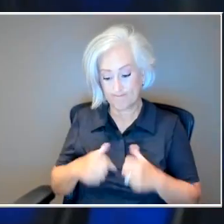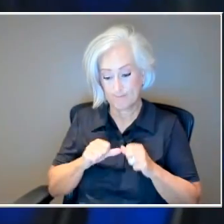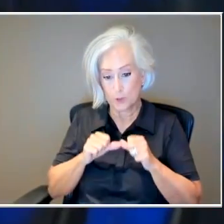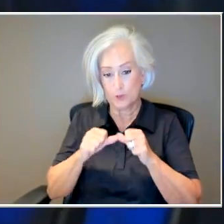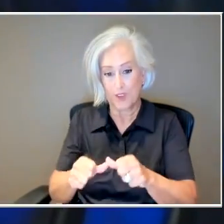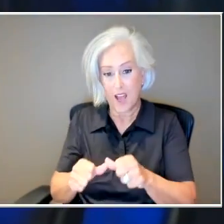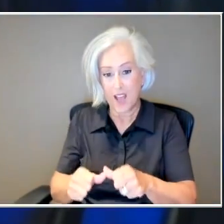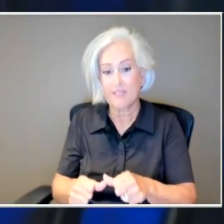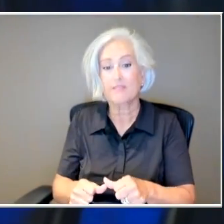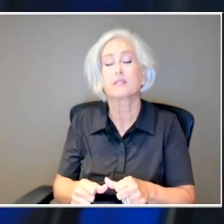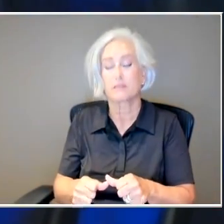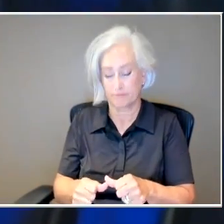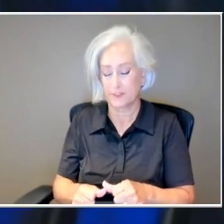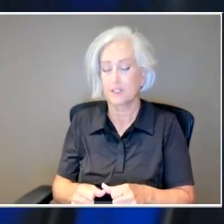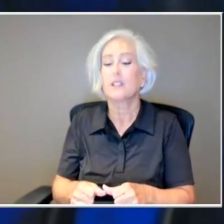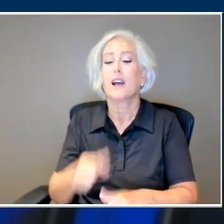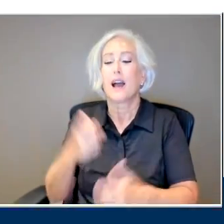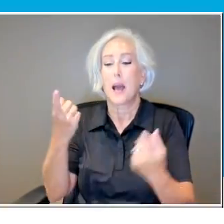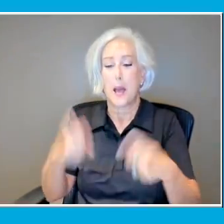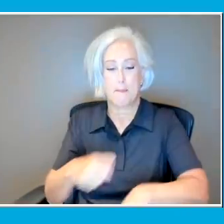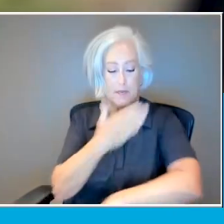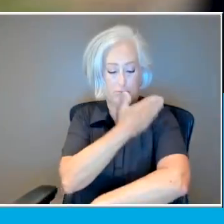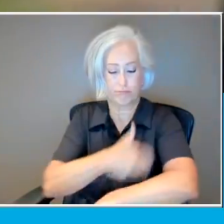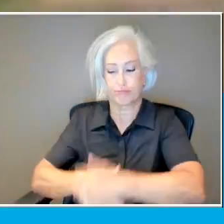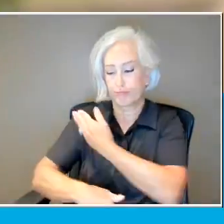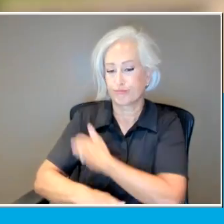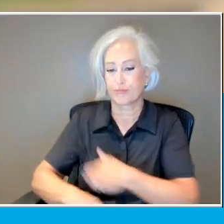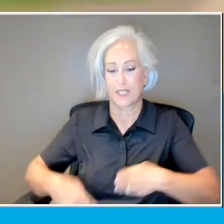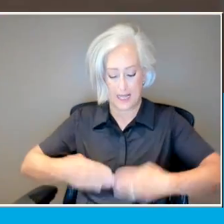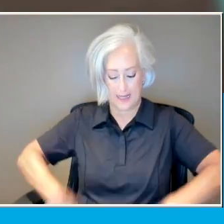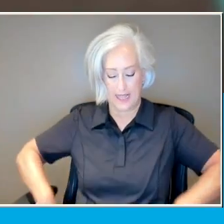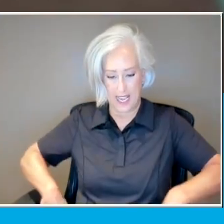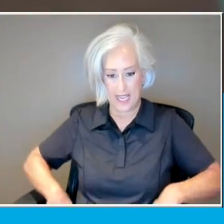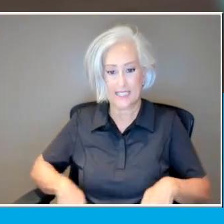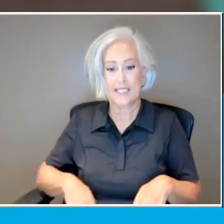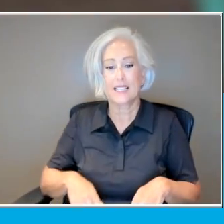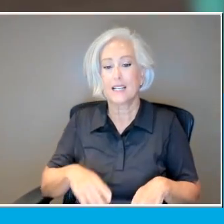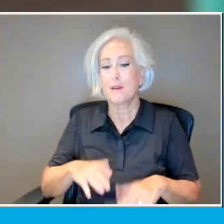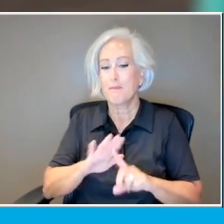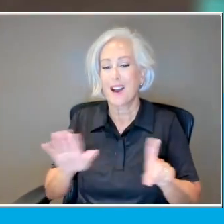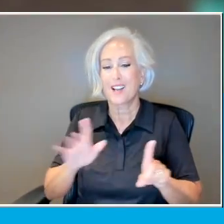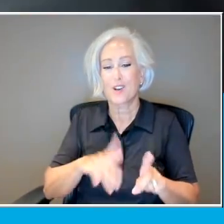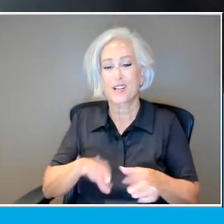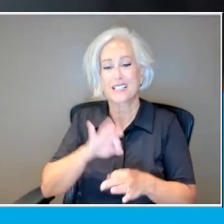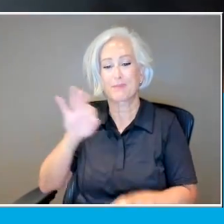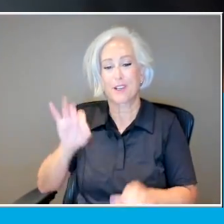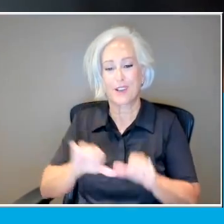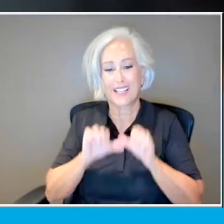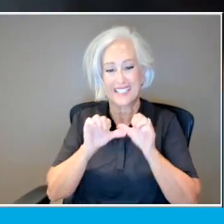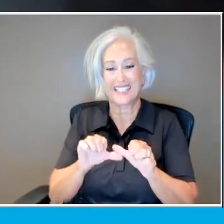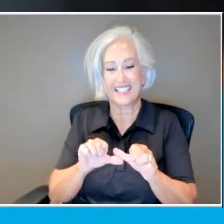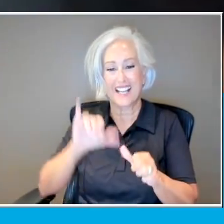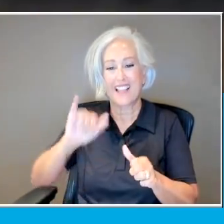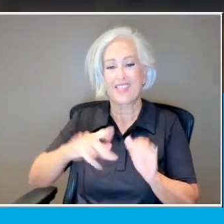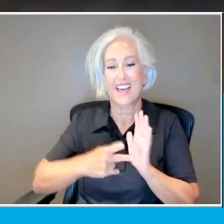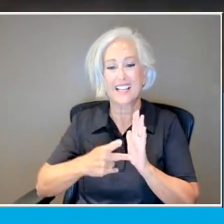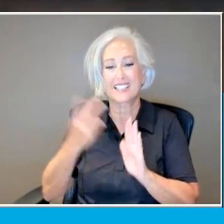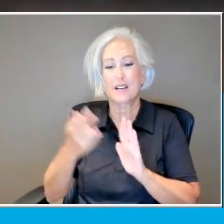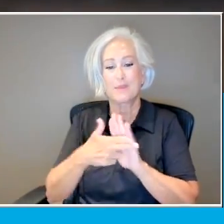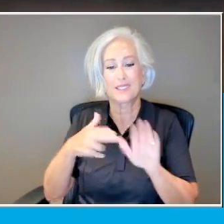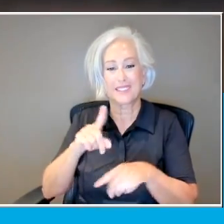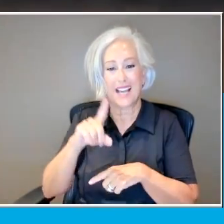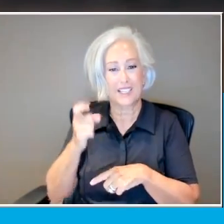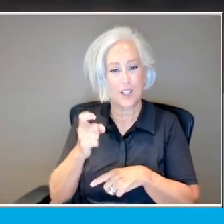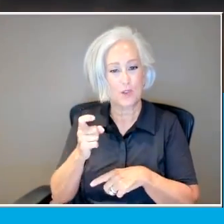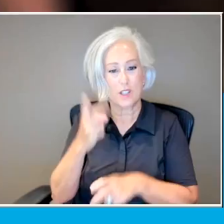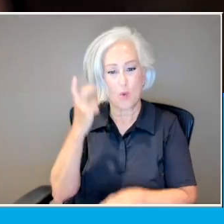I'm Jessica Lovell on the next Morning Medical Update. The double diagnosis that made Bree's case so tough to treat and kept her hospitalized